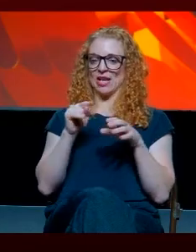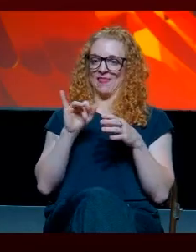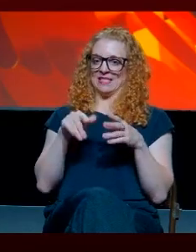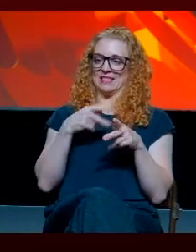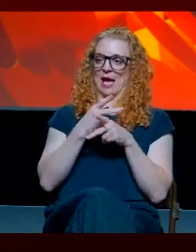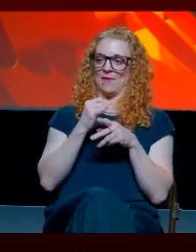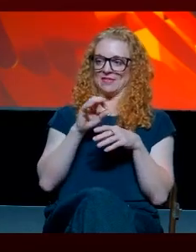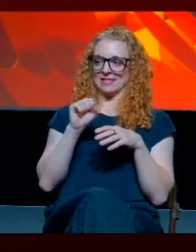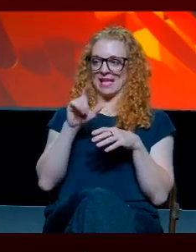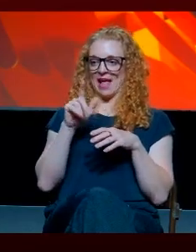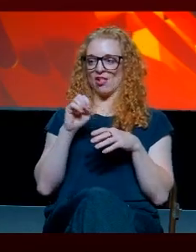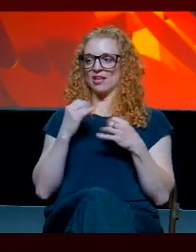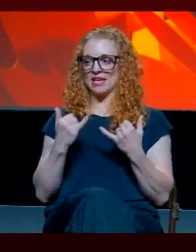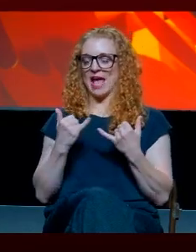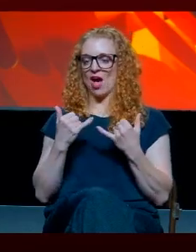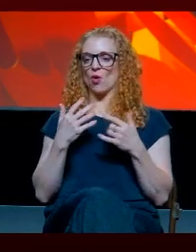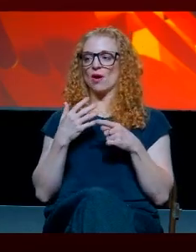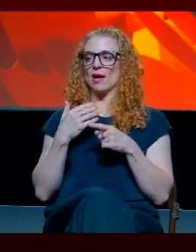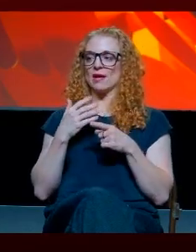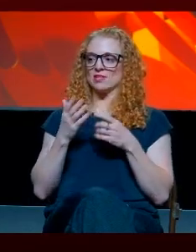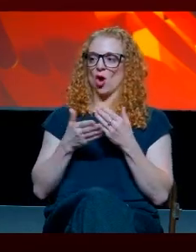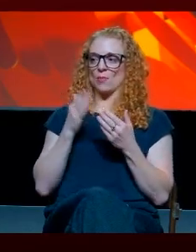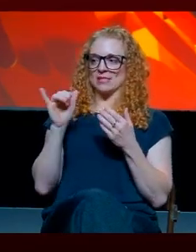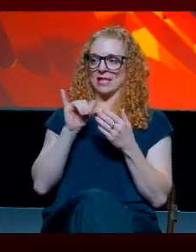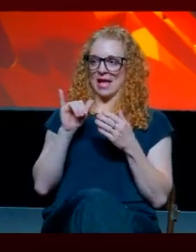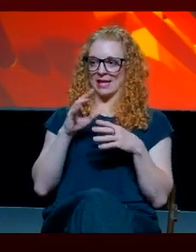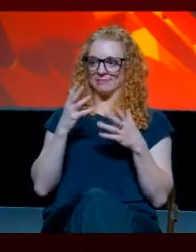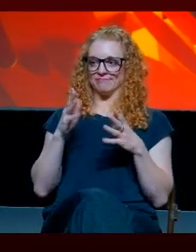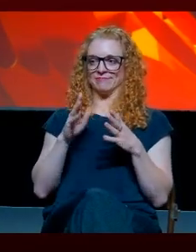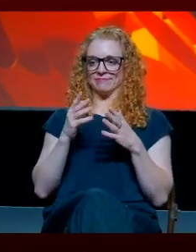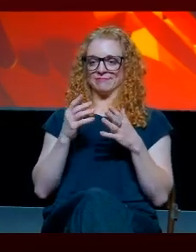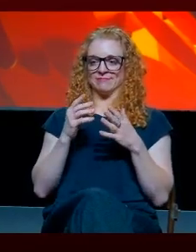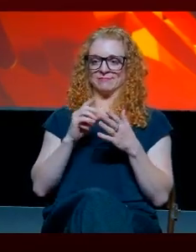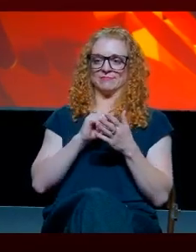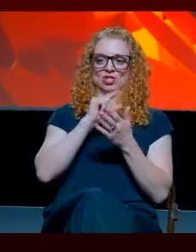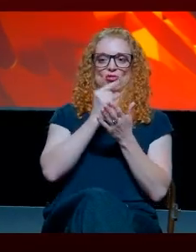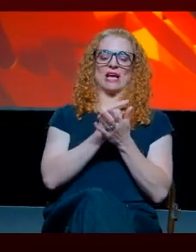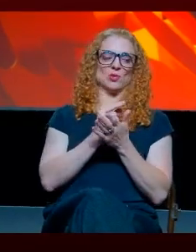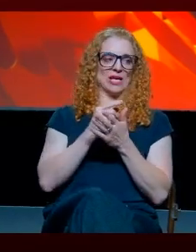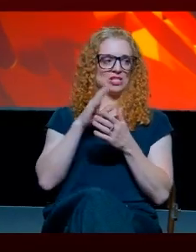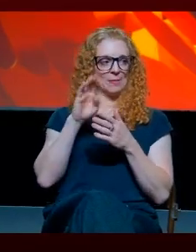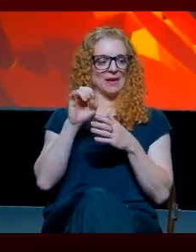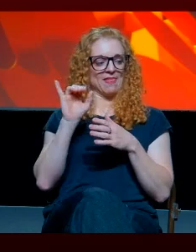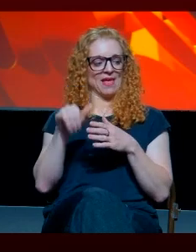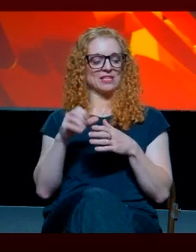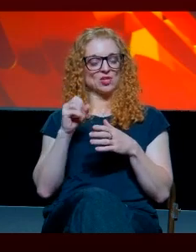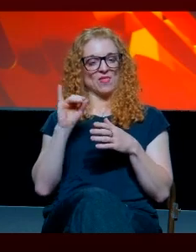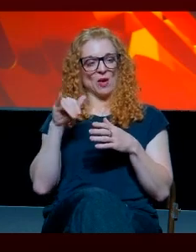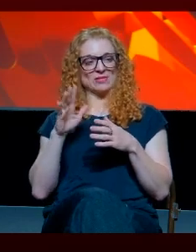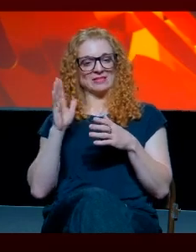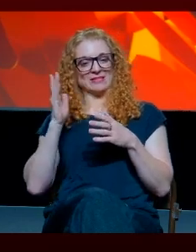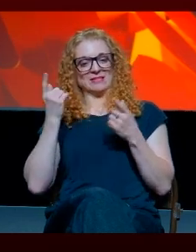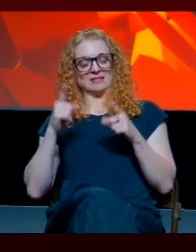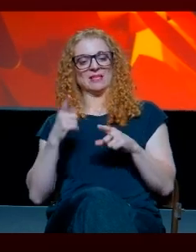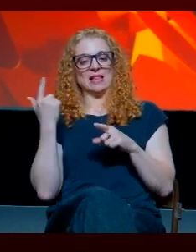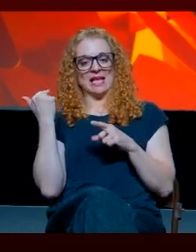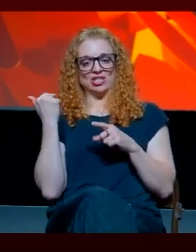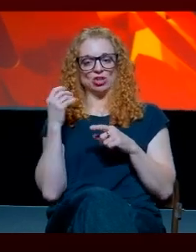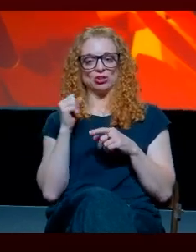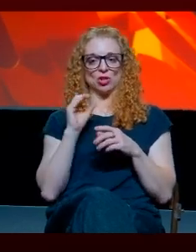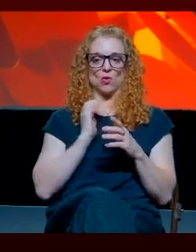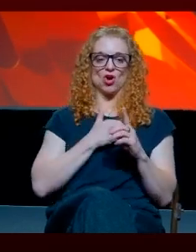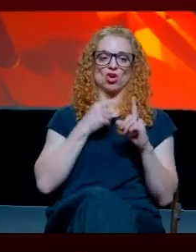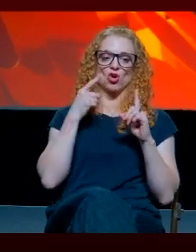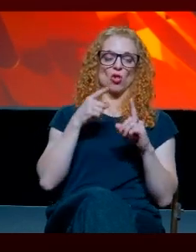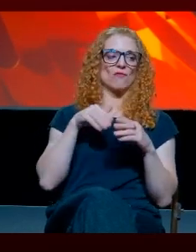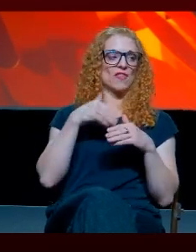scale, it now has almost like graduated to be at that. And so that was only last year. Our goal over